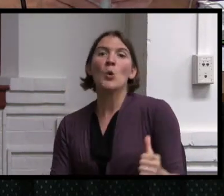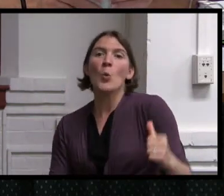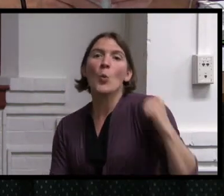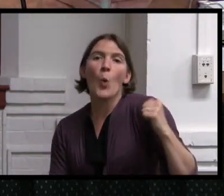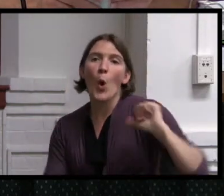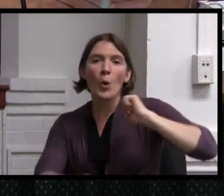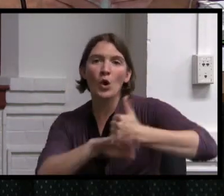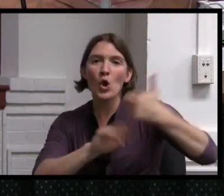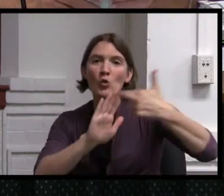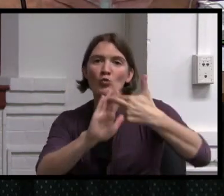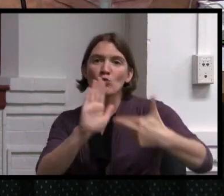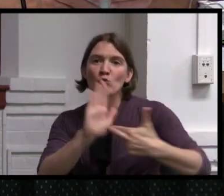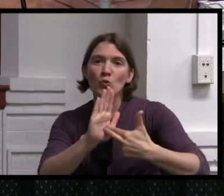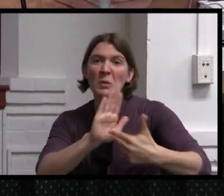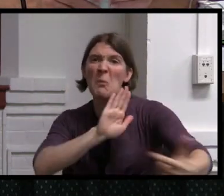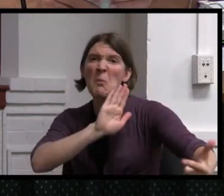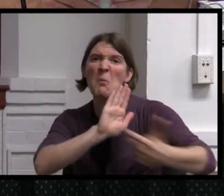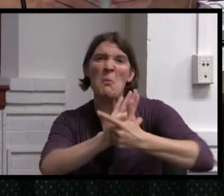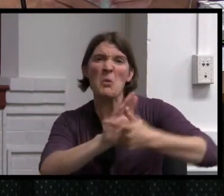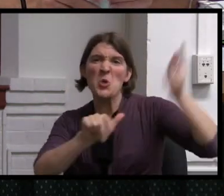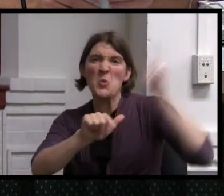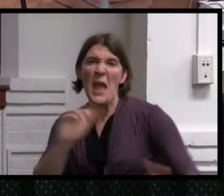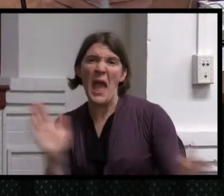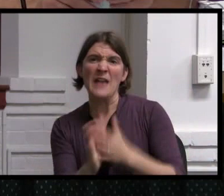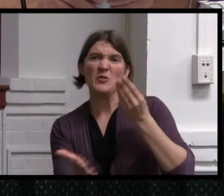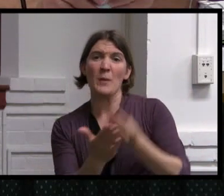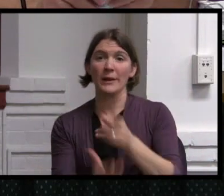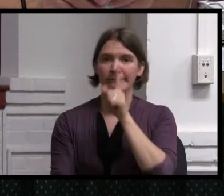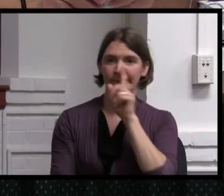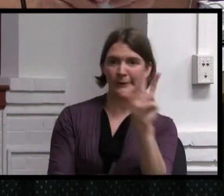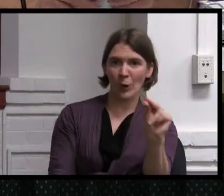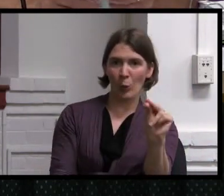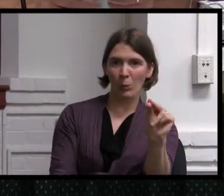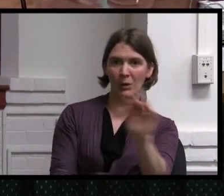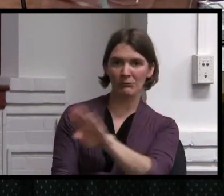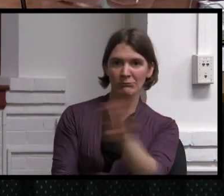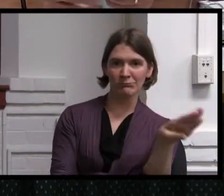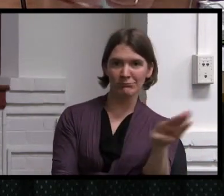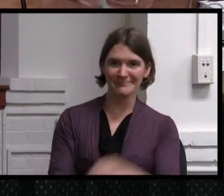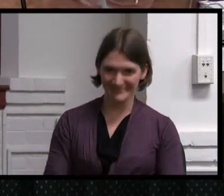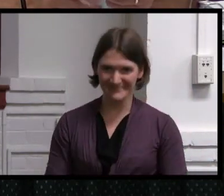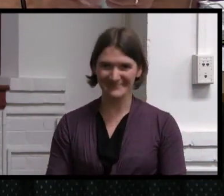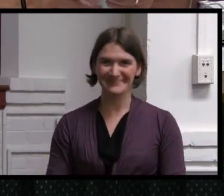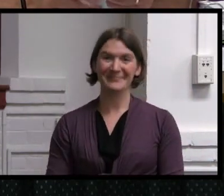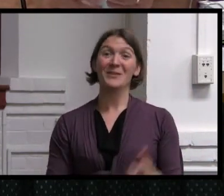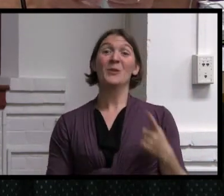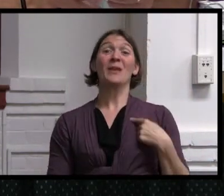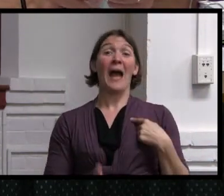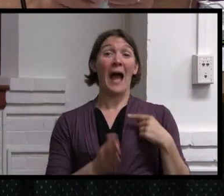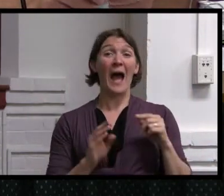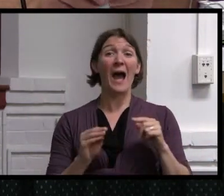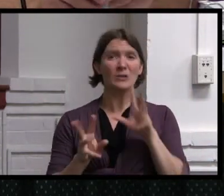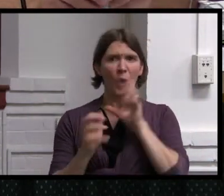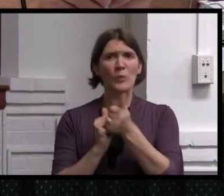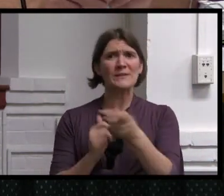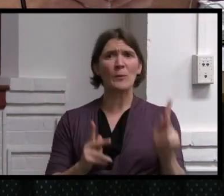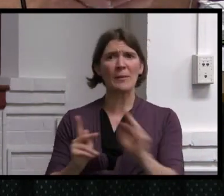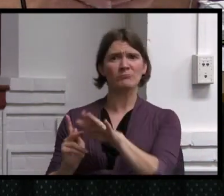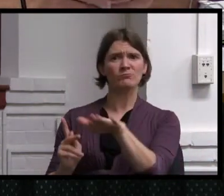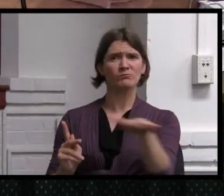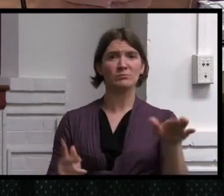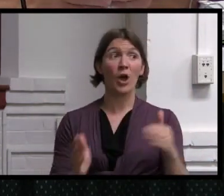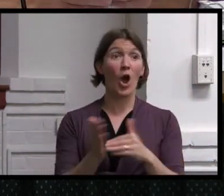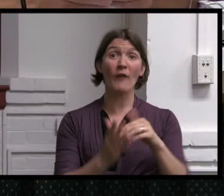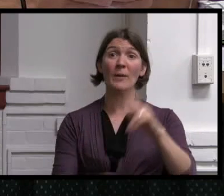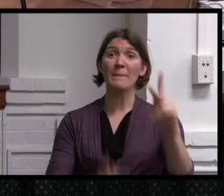enacting any rules against panhandling tonight. In talking to many people about this issue, I've realized that a lot of people